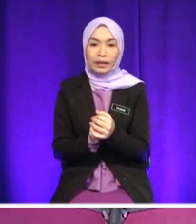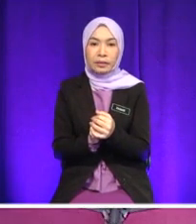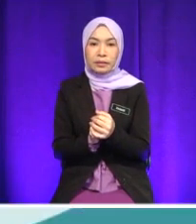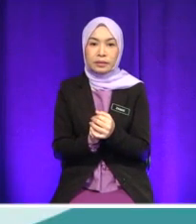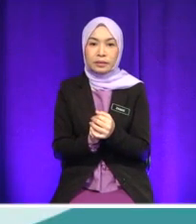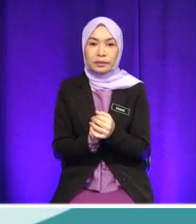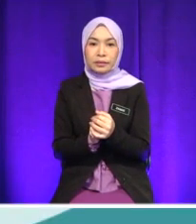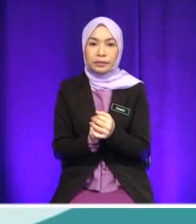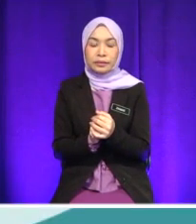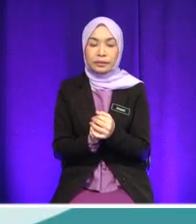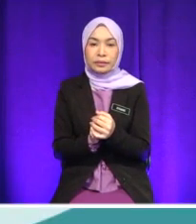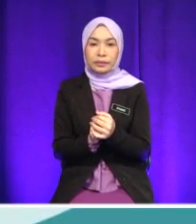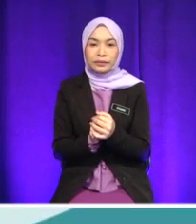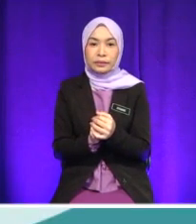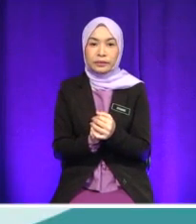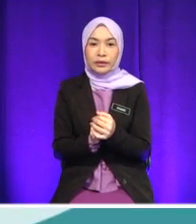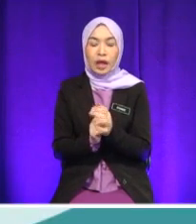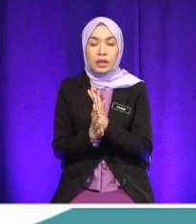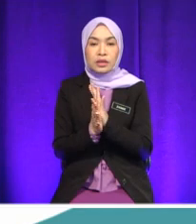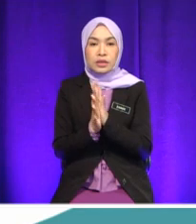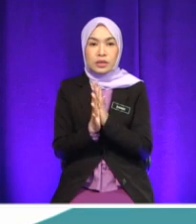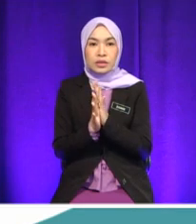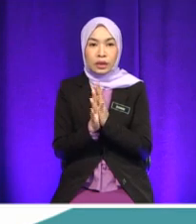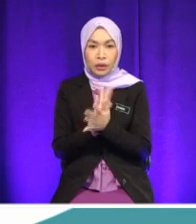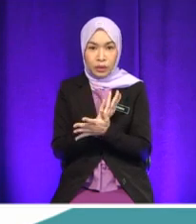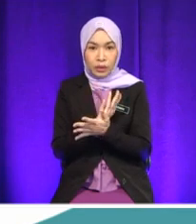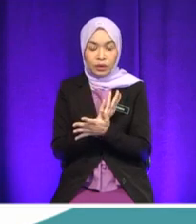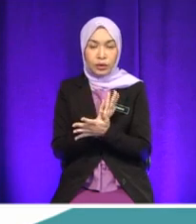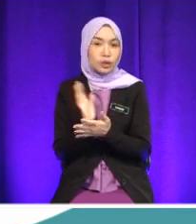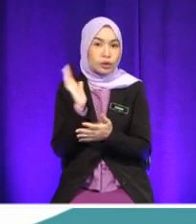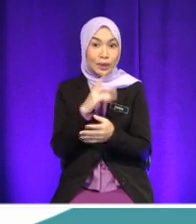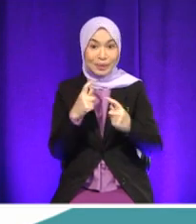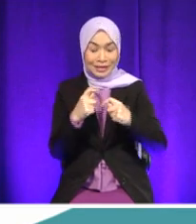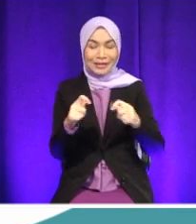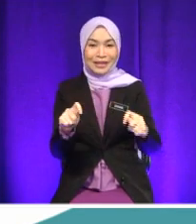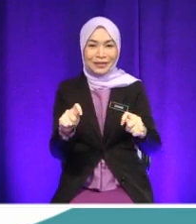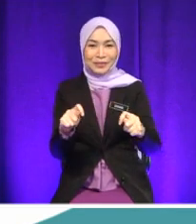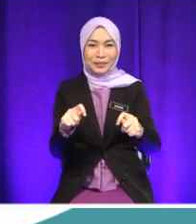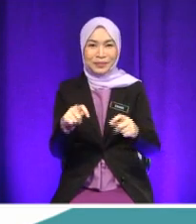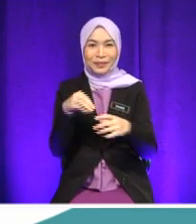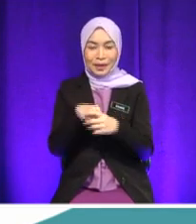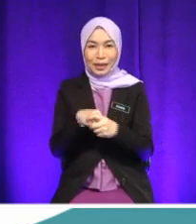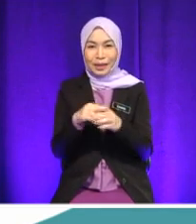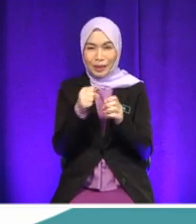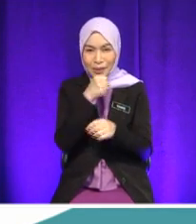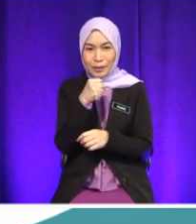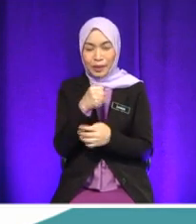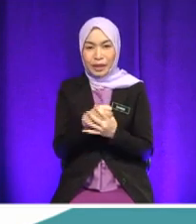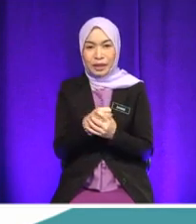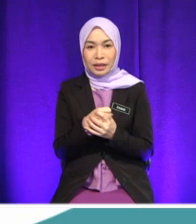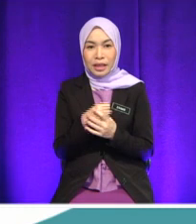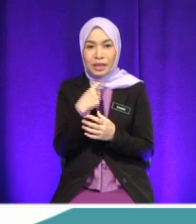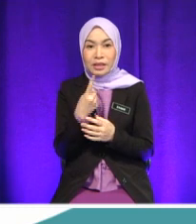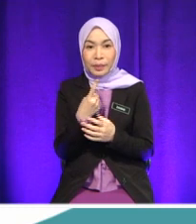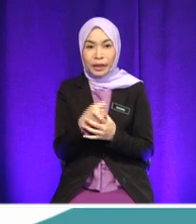remember? Okay, so let us try on this speaking practice, shall we? Okay. Maybe you can ask our